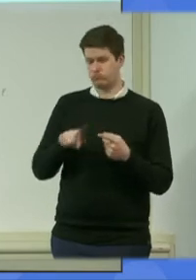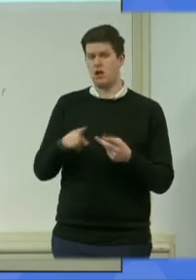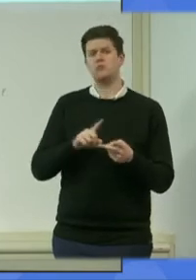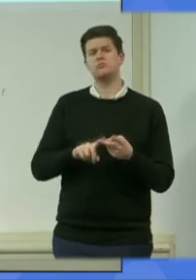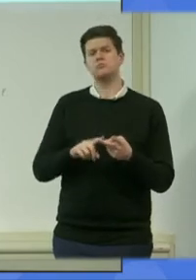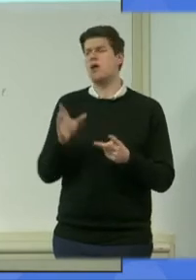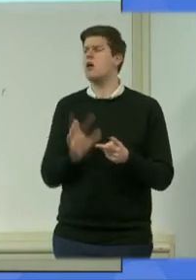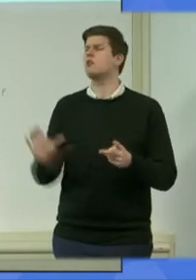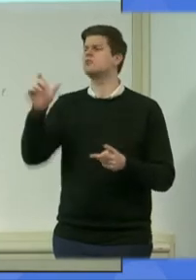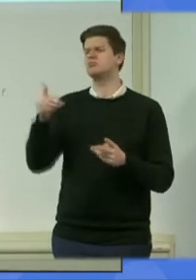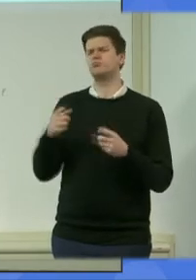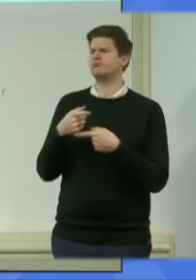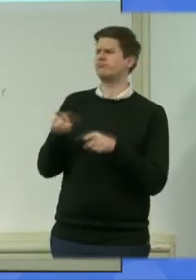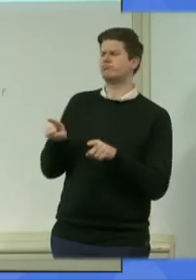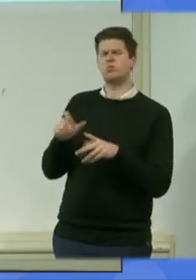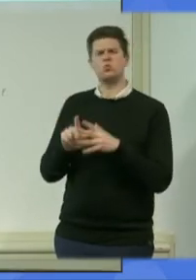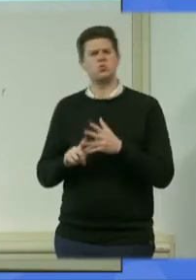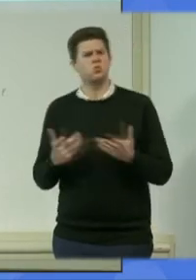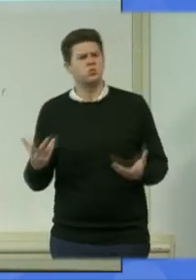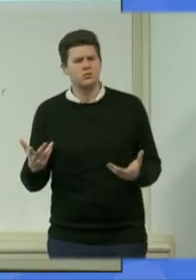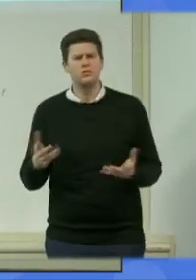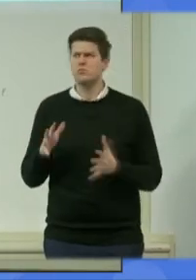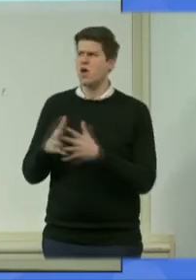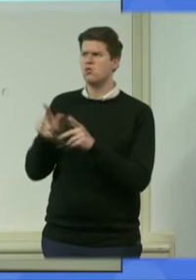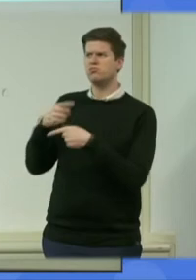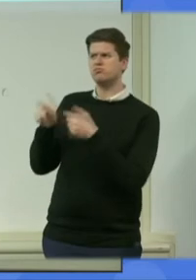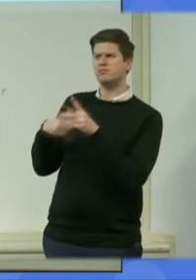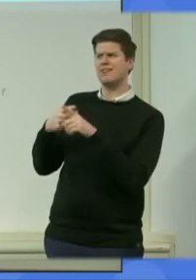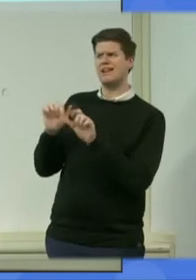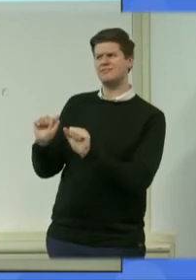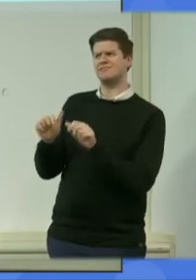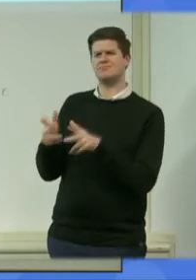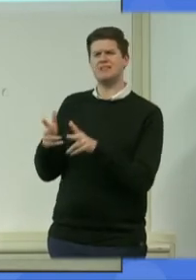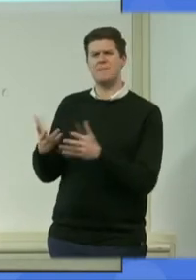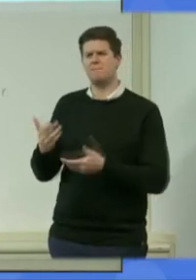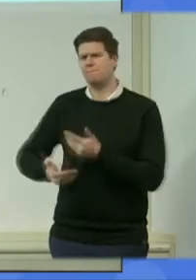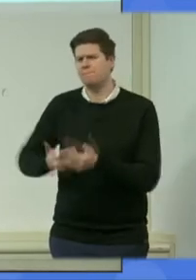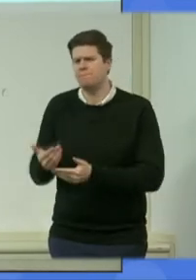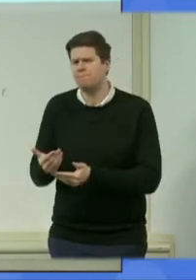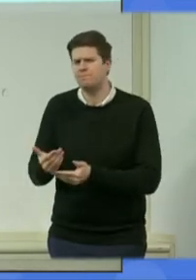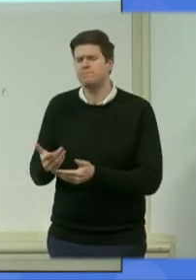there about how I want to approach tax in Scotland and potentially in the rest of the UK.